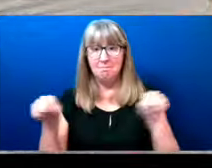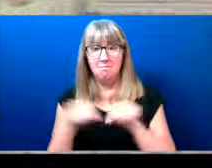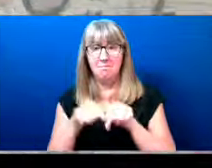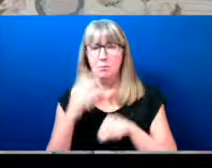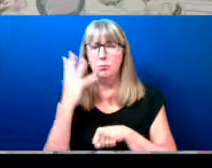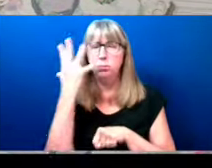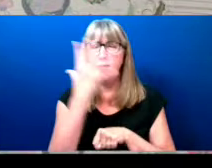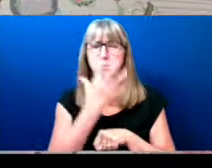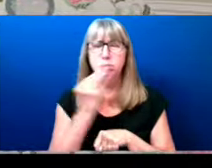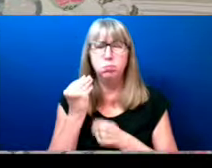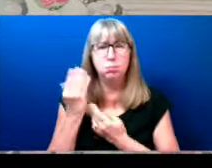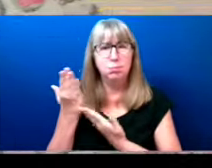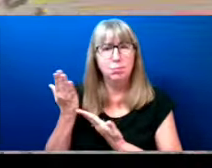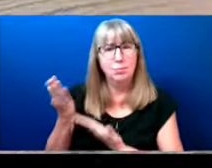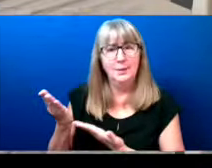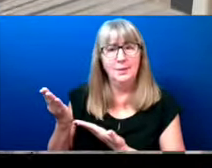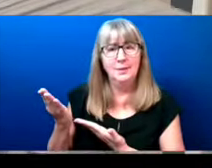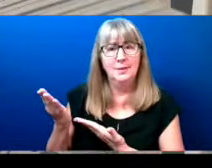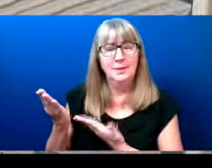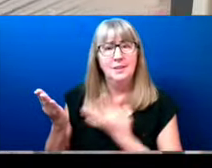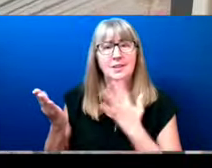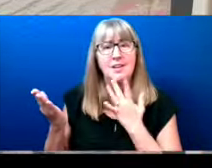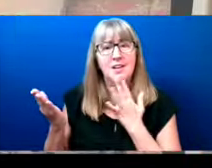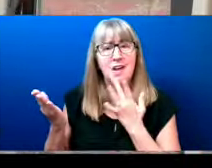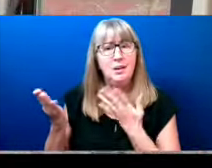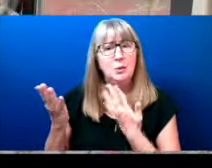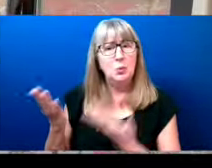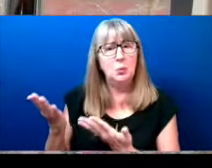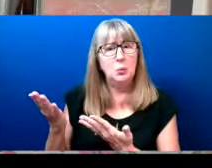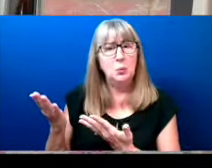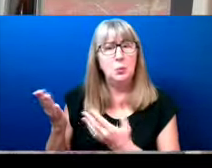paper. I love the size.